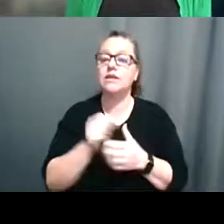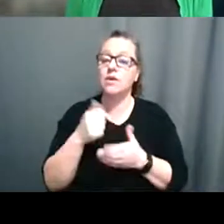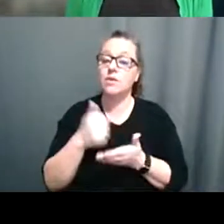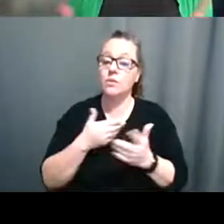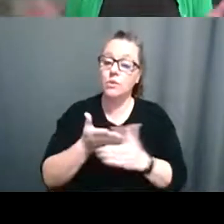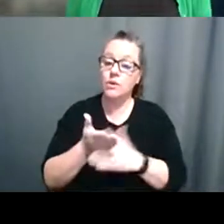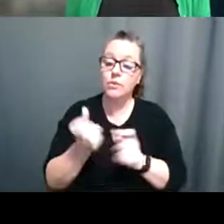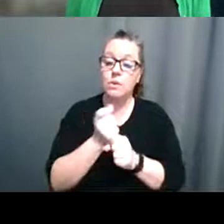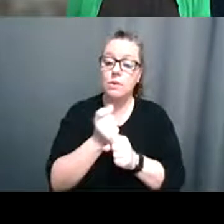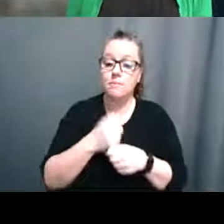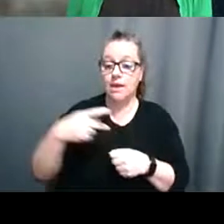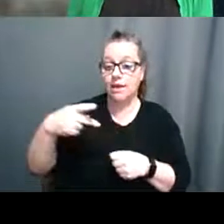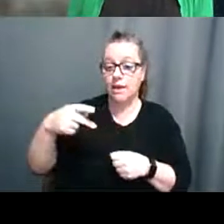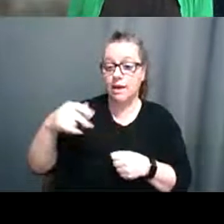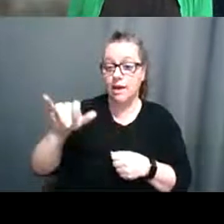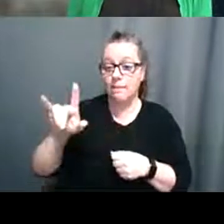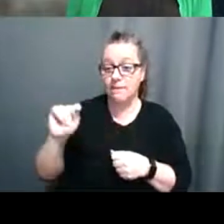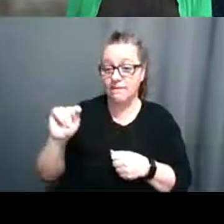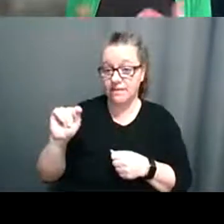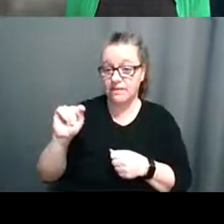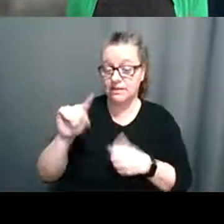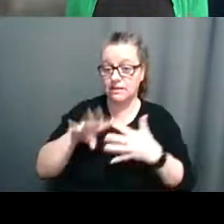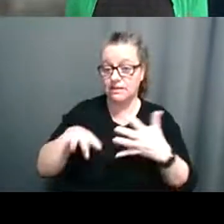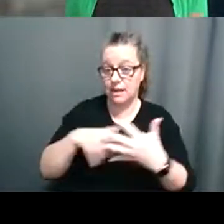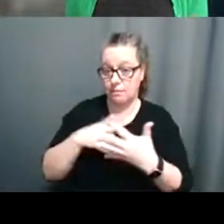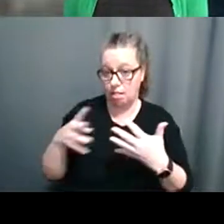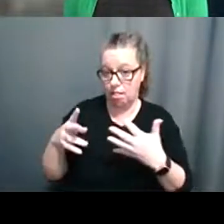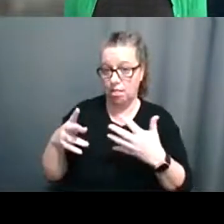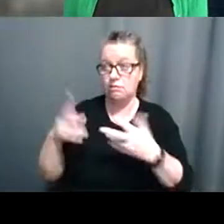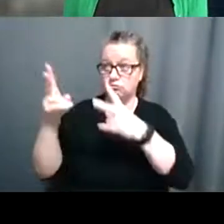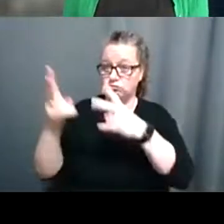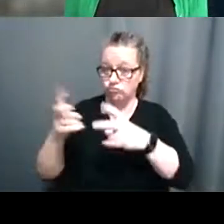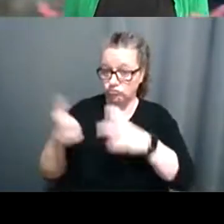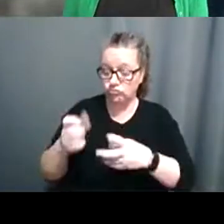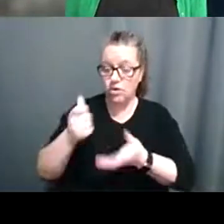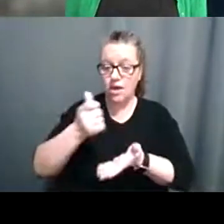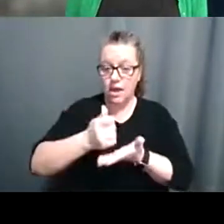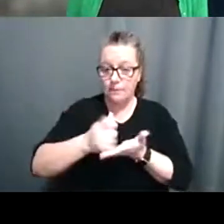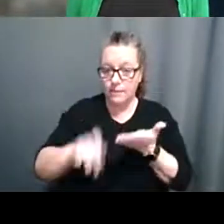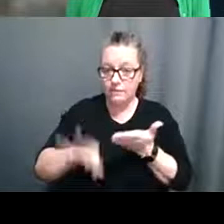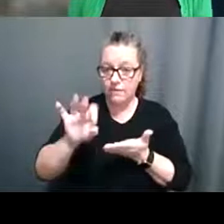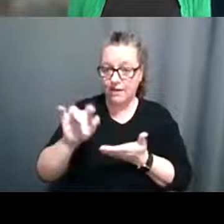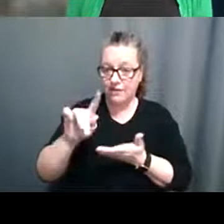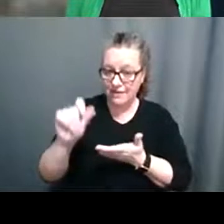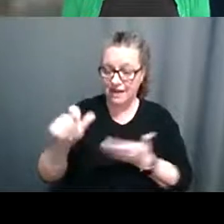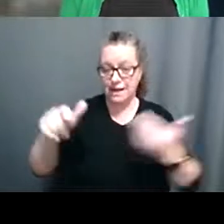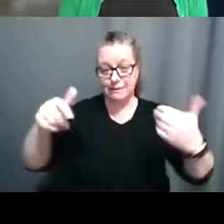pivot table once they downloaded the data, helped them get the data they needed, and sent them on their merry